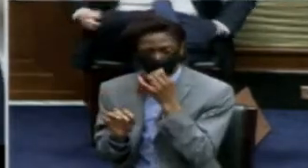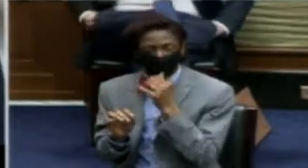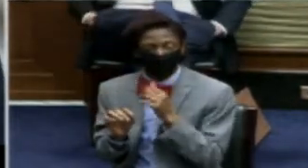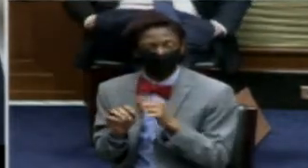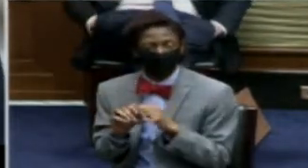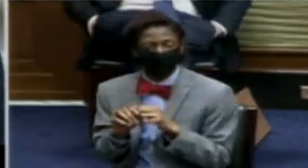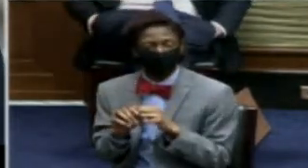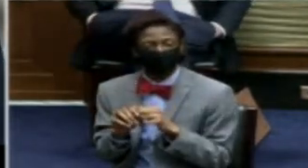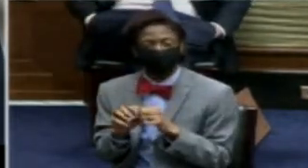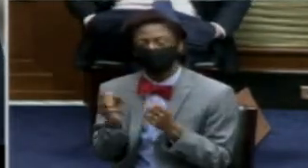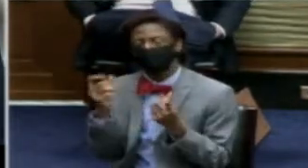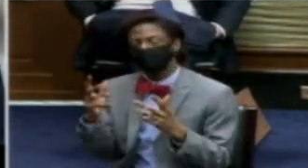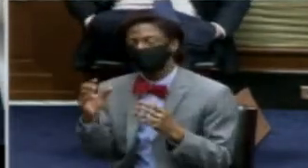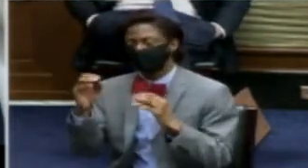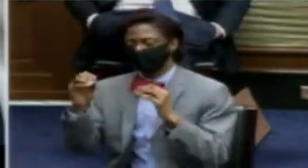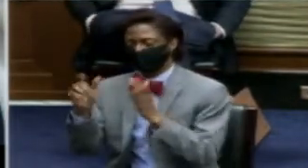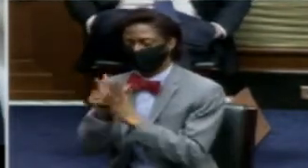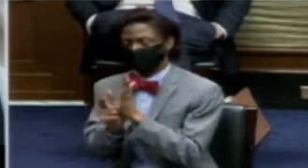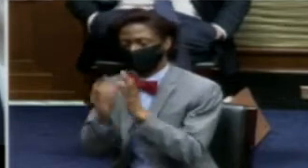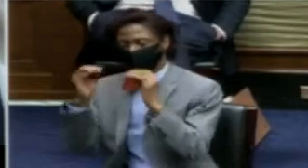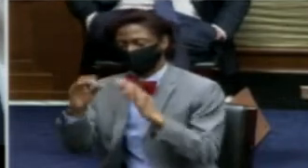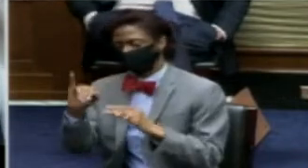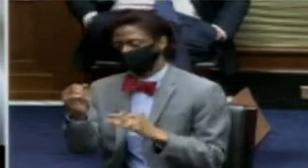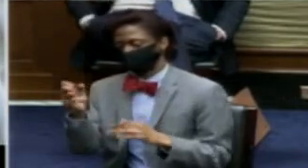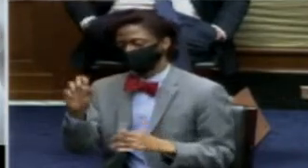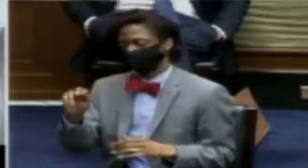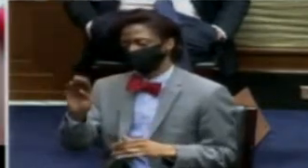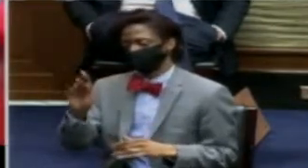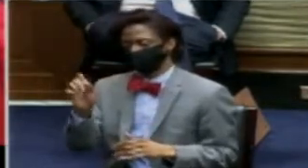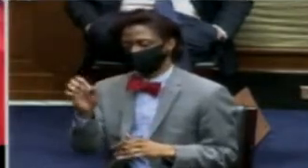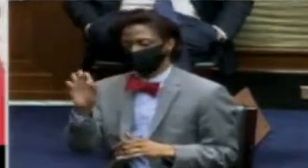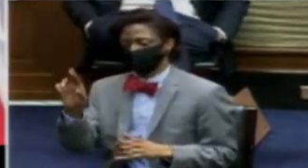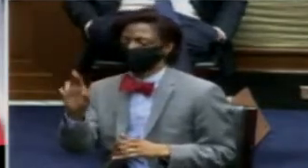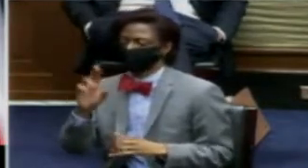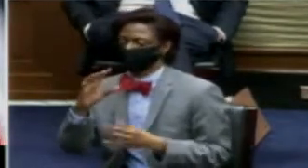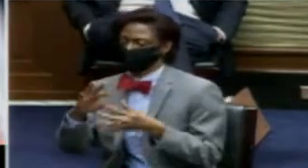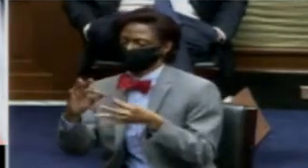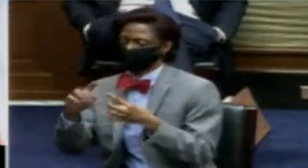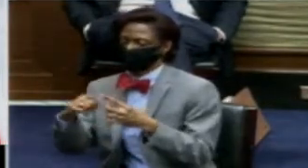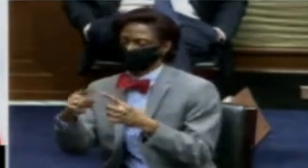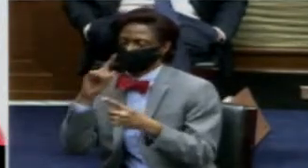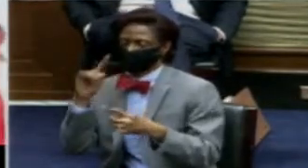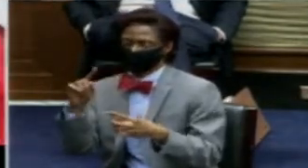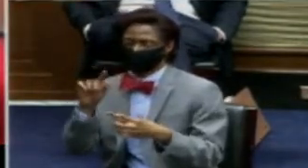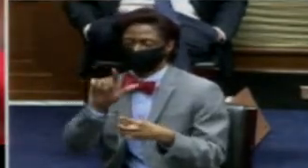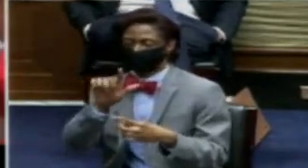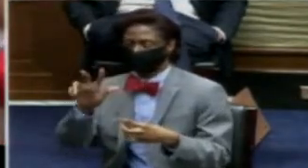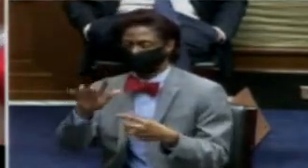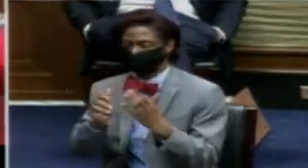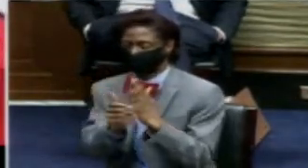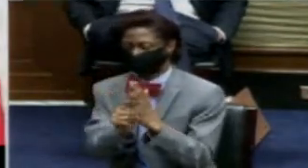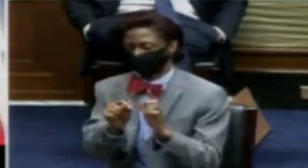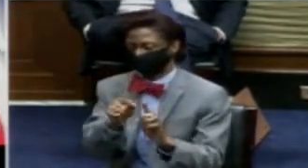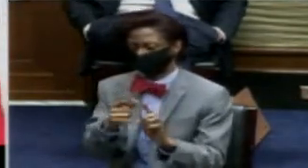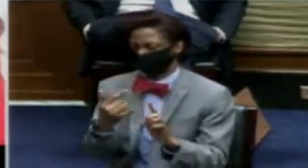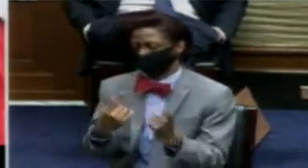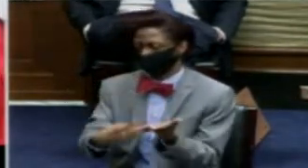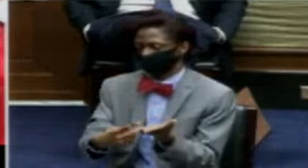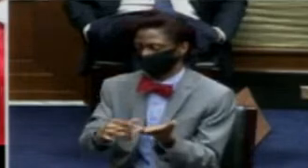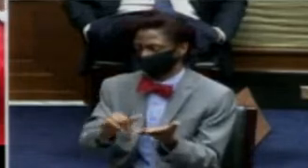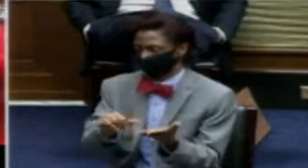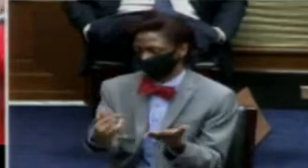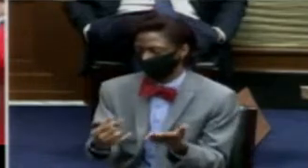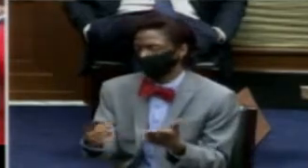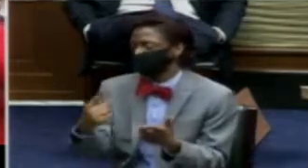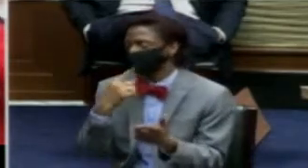law professor John Baker said with regard to the 23rd Amendment, which has been much discussed today. He said the